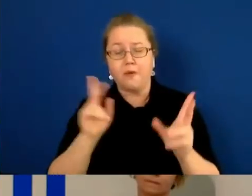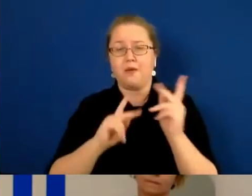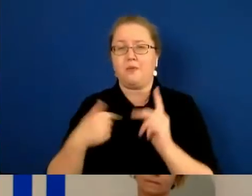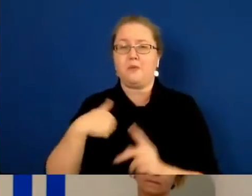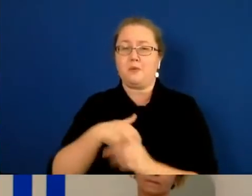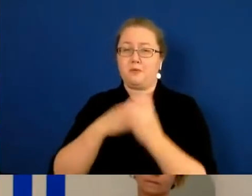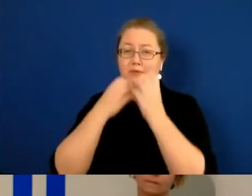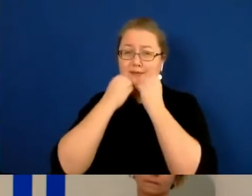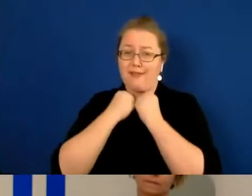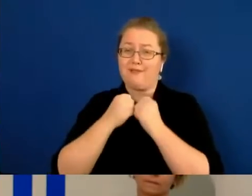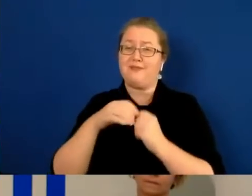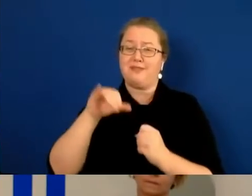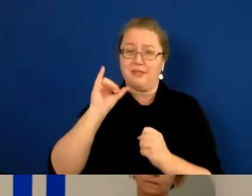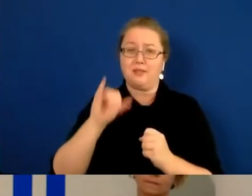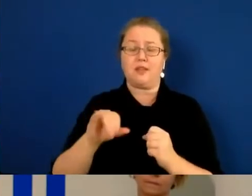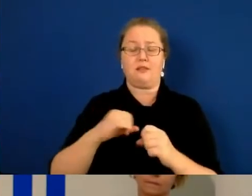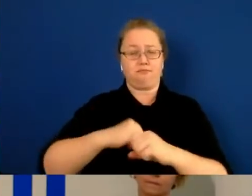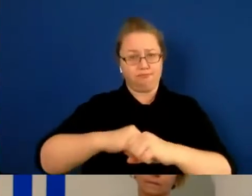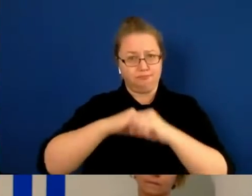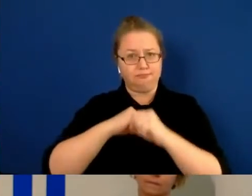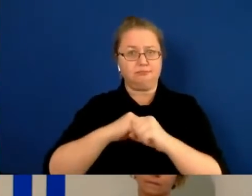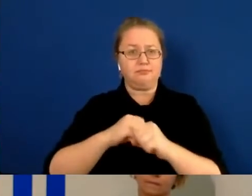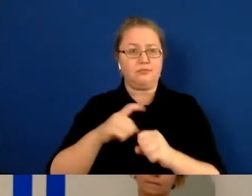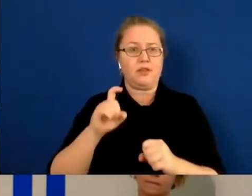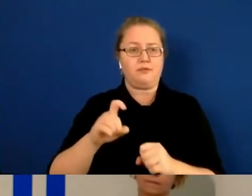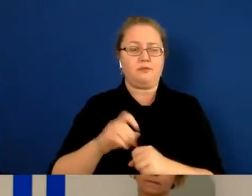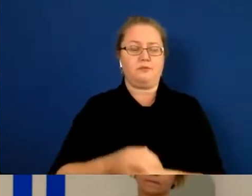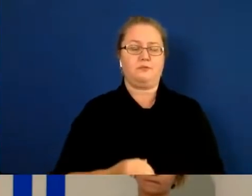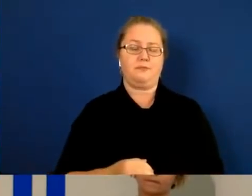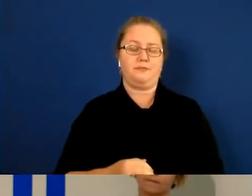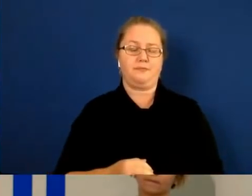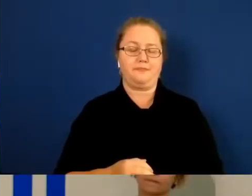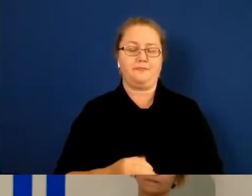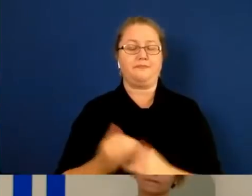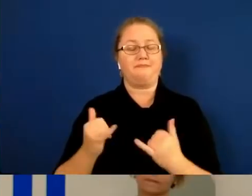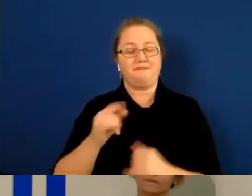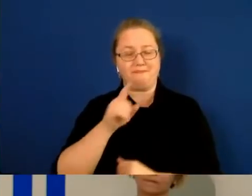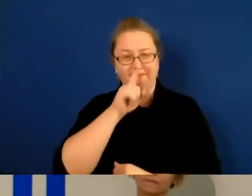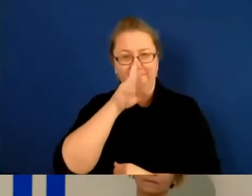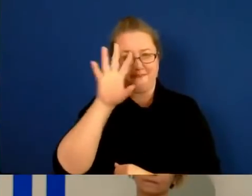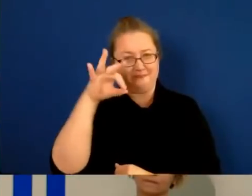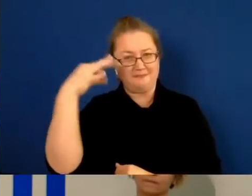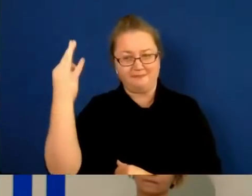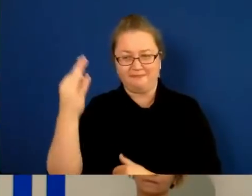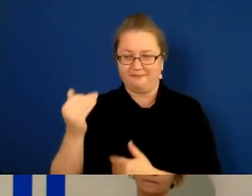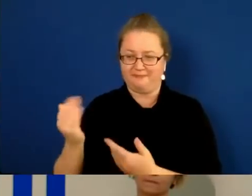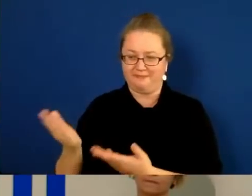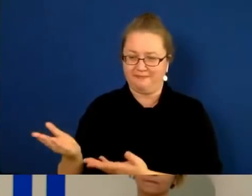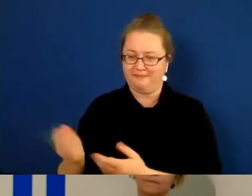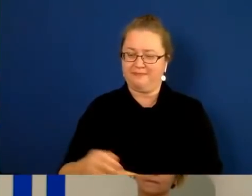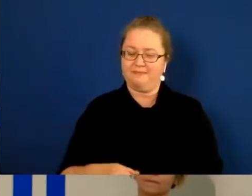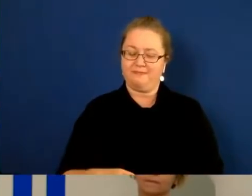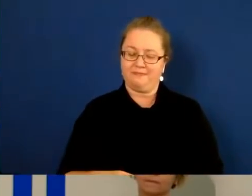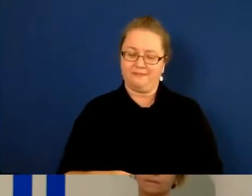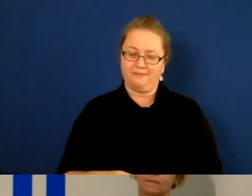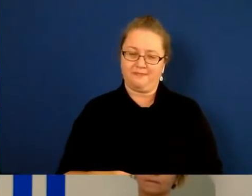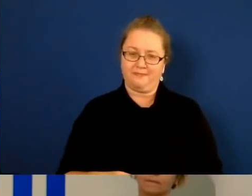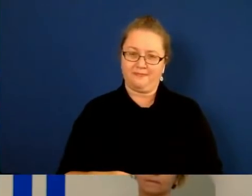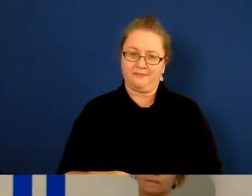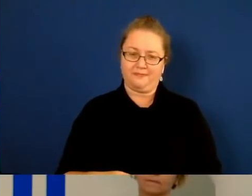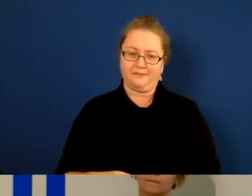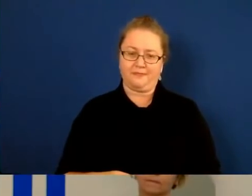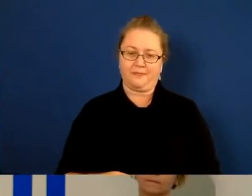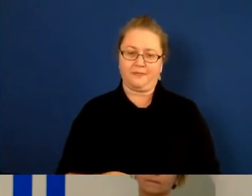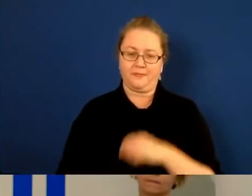we have seen it around the world, Germany and France and Ireland and the United Kingdom, the United States, Eastern Canada, is facing a second